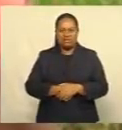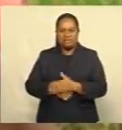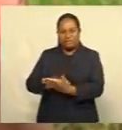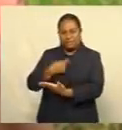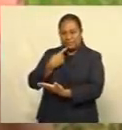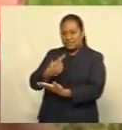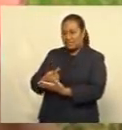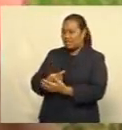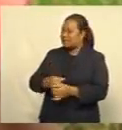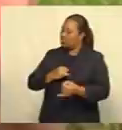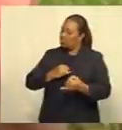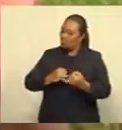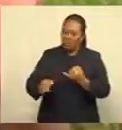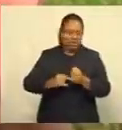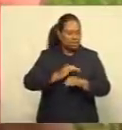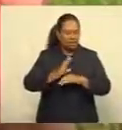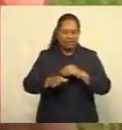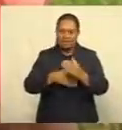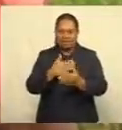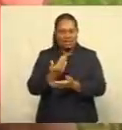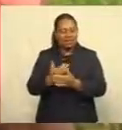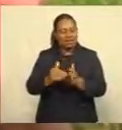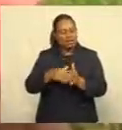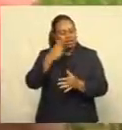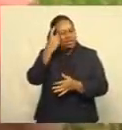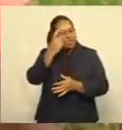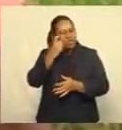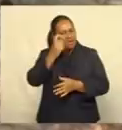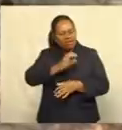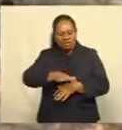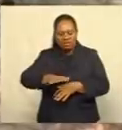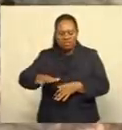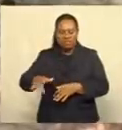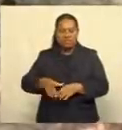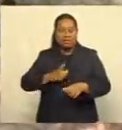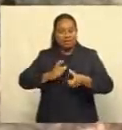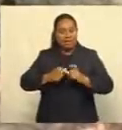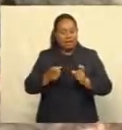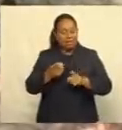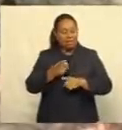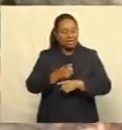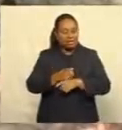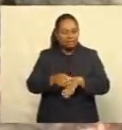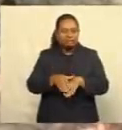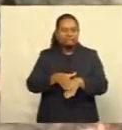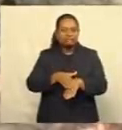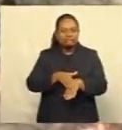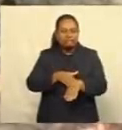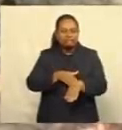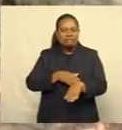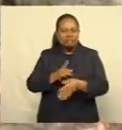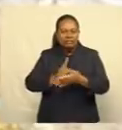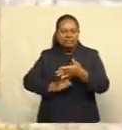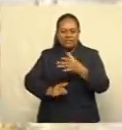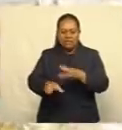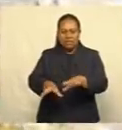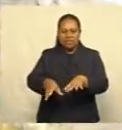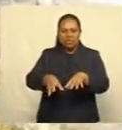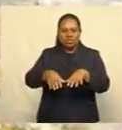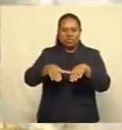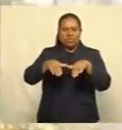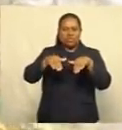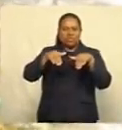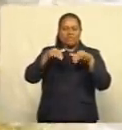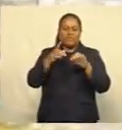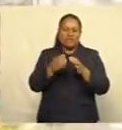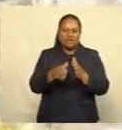it is getting worse. I am worried about our children. Climate change is slowly eating up our coastal area. 4 houses